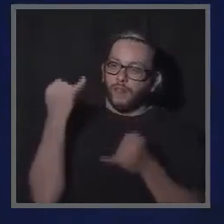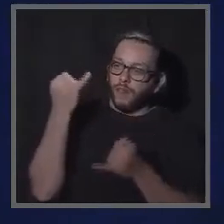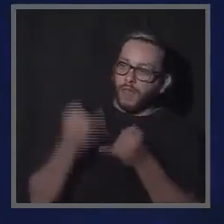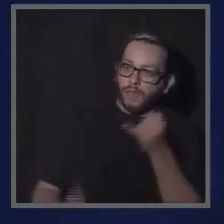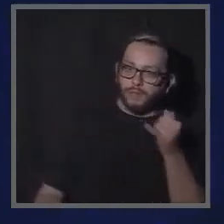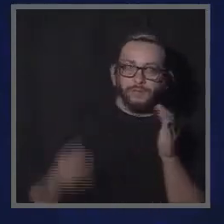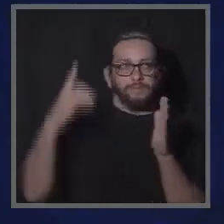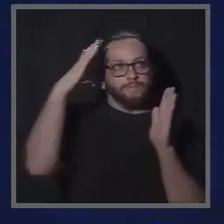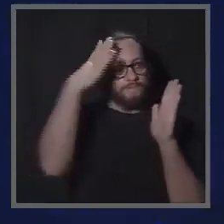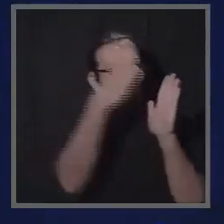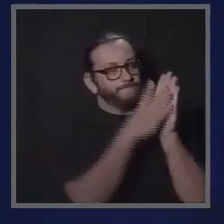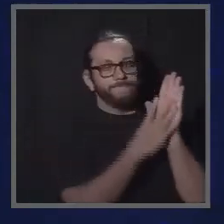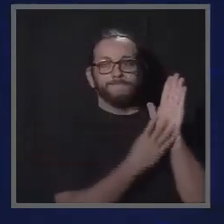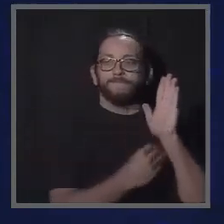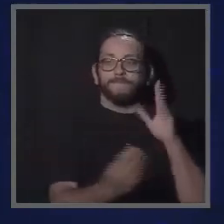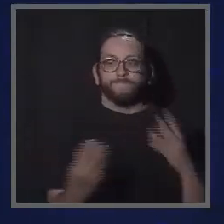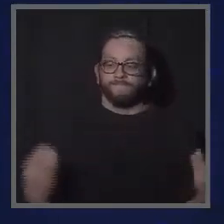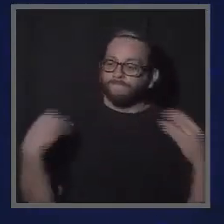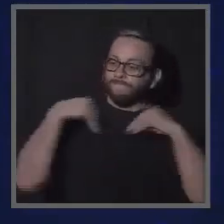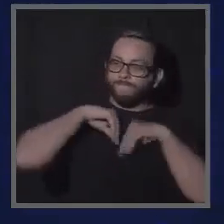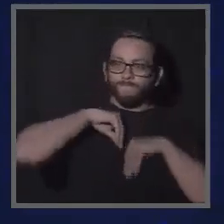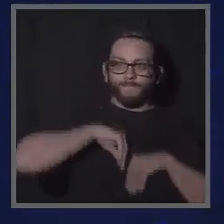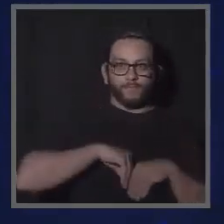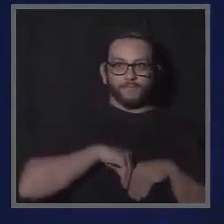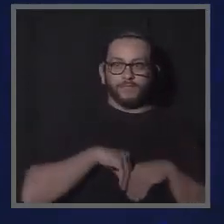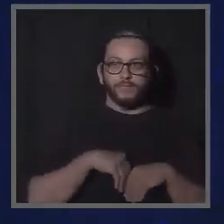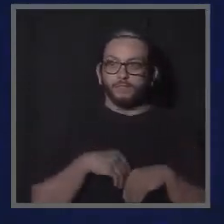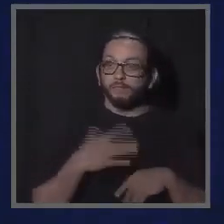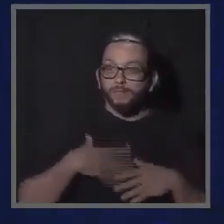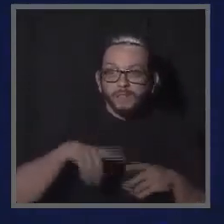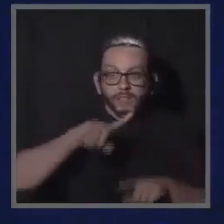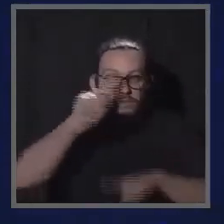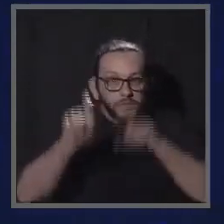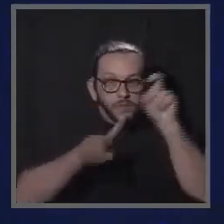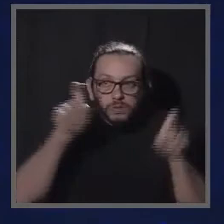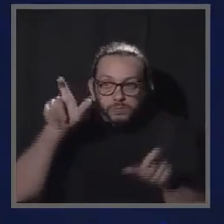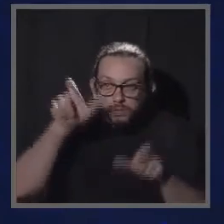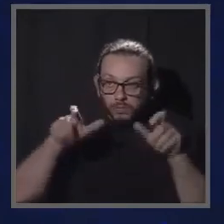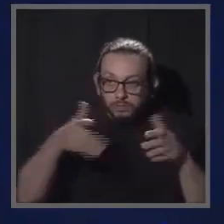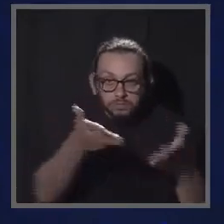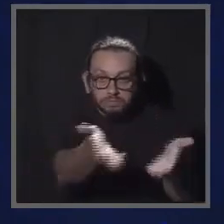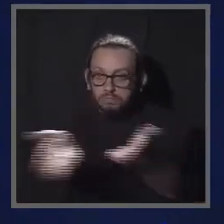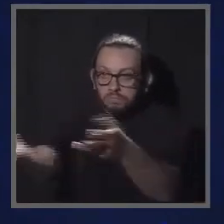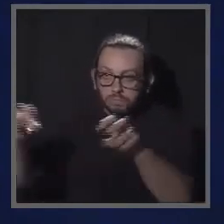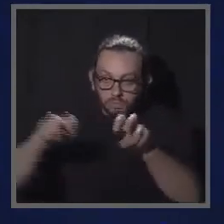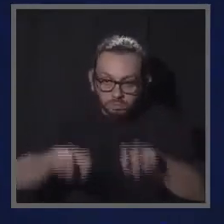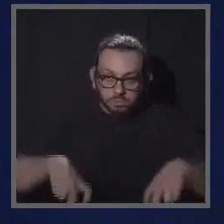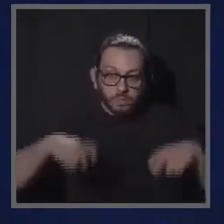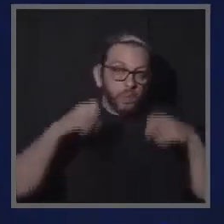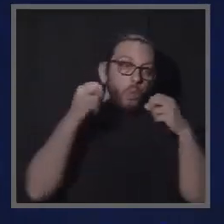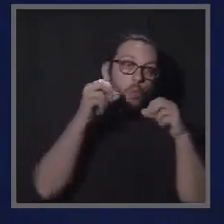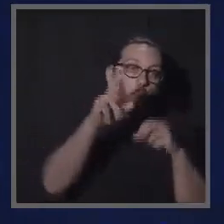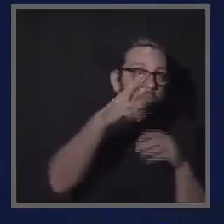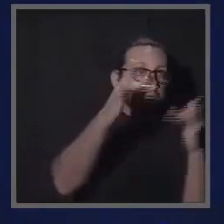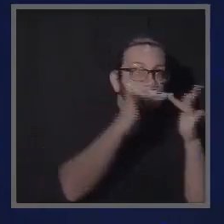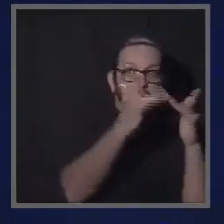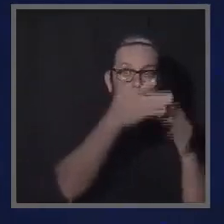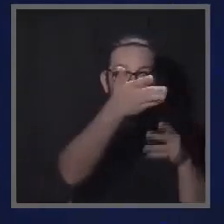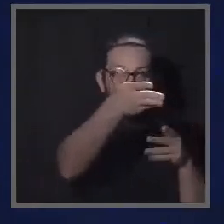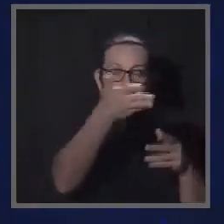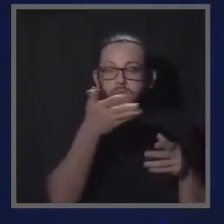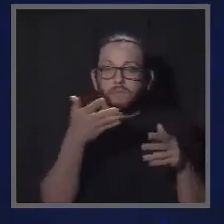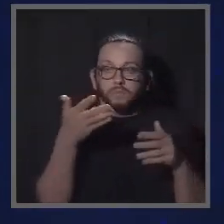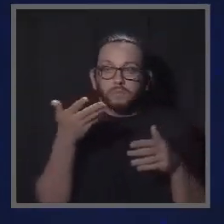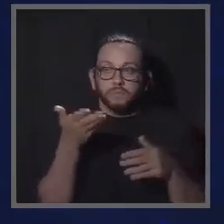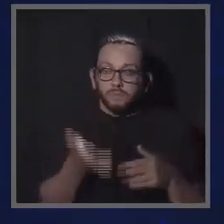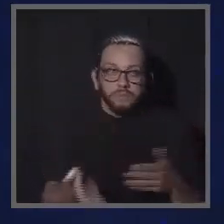ask questions to our panelists here on stage or on the internet. So I'll open, before wrapping